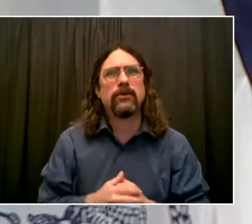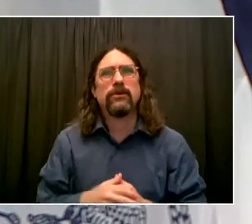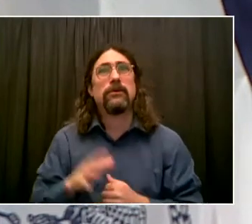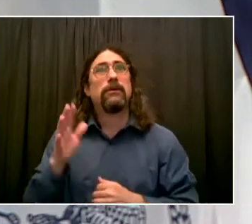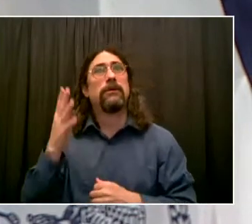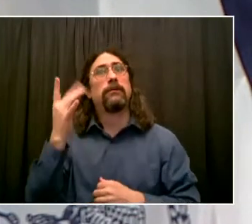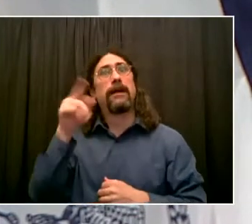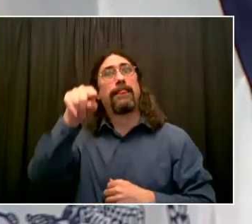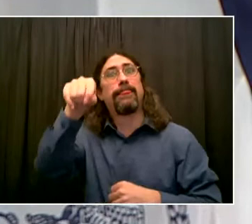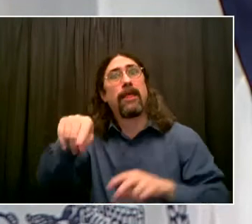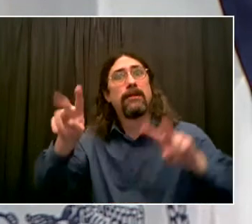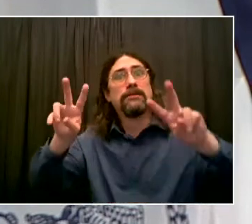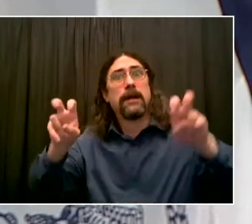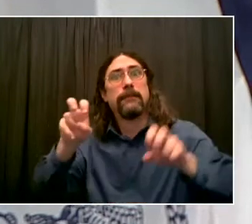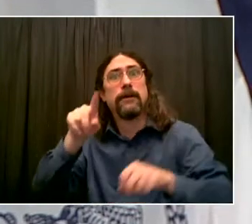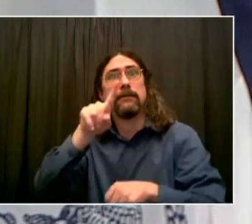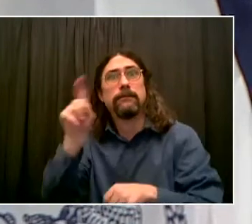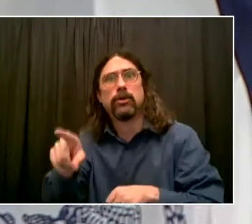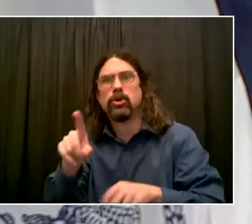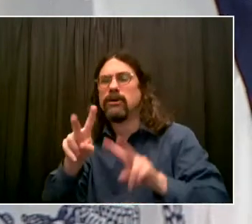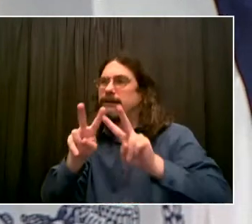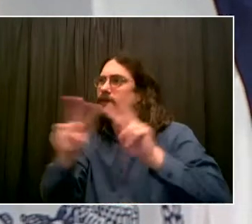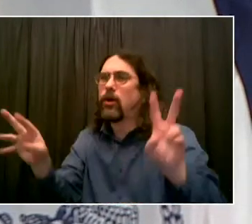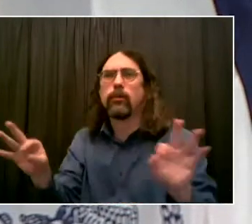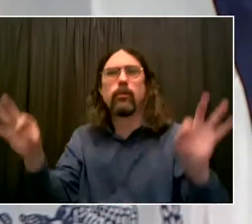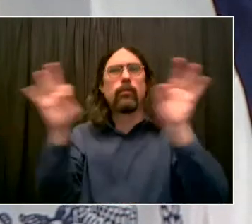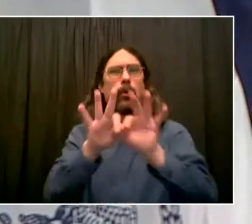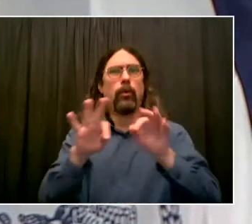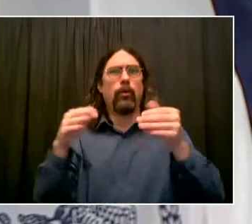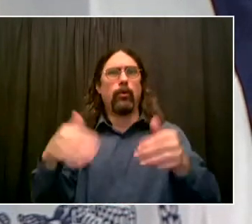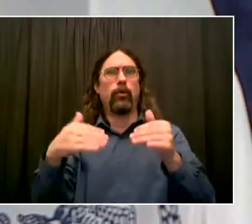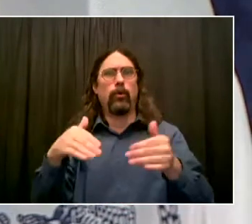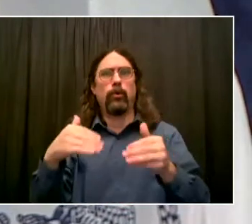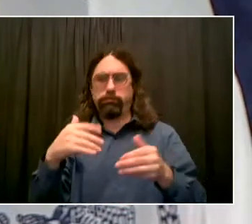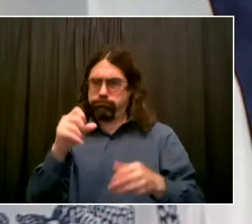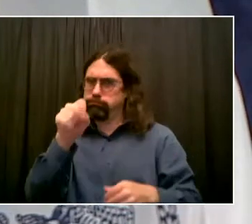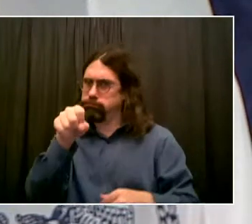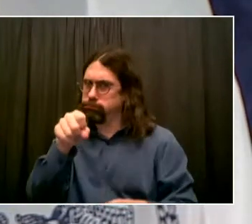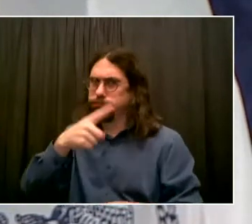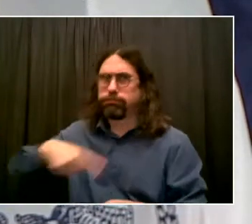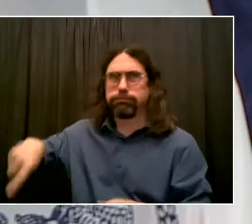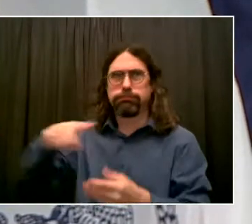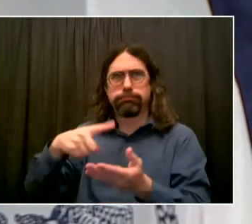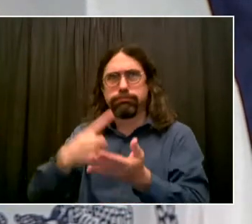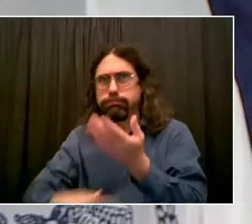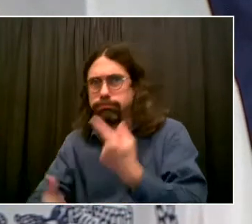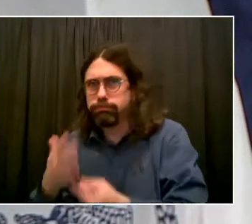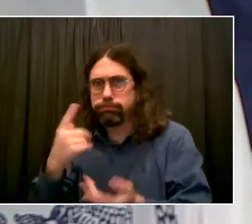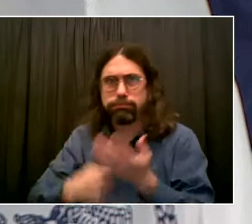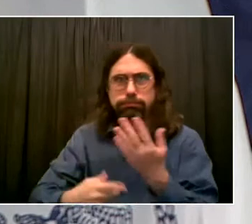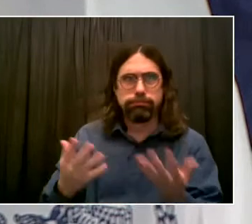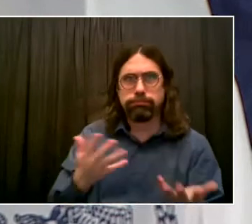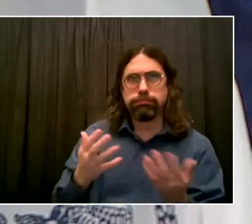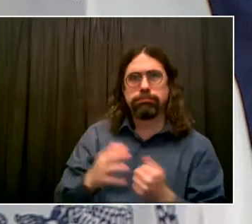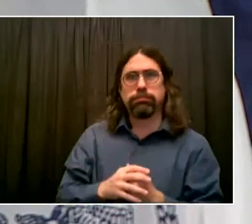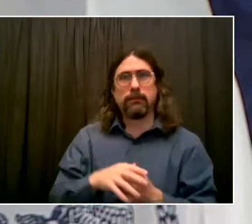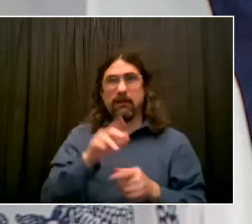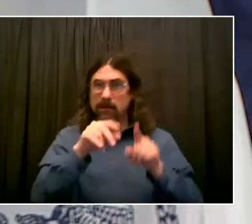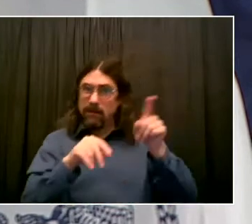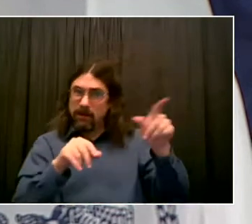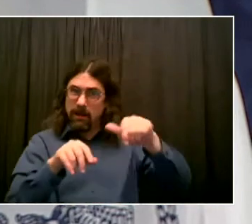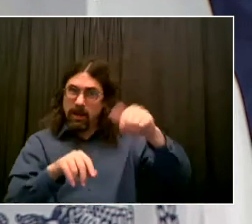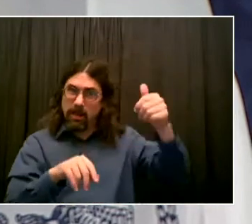and in terms of where it's been used in the United States, unquestionably, this is the right approach. It comes